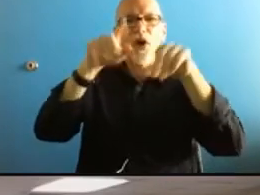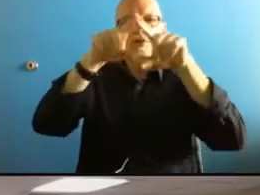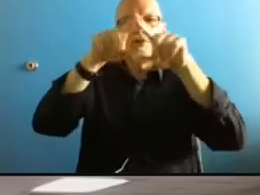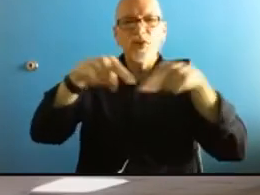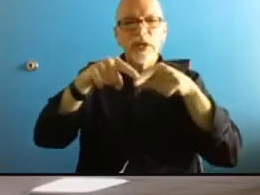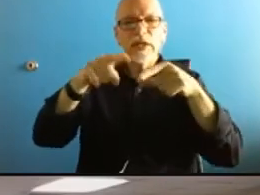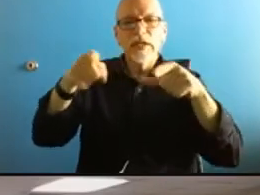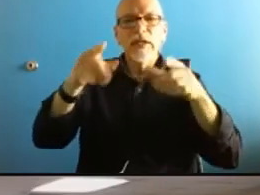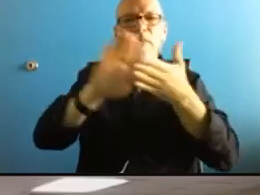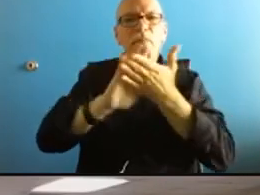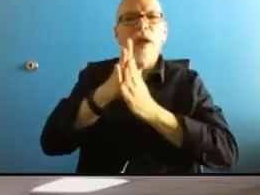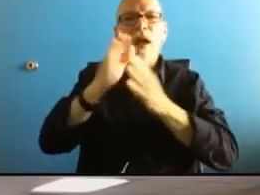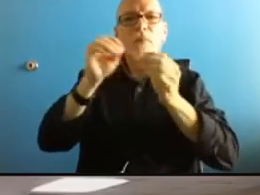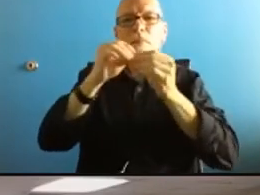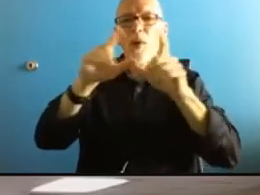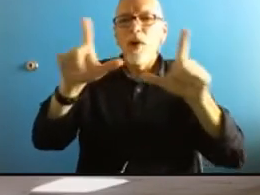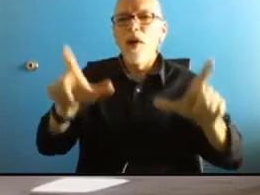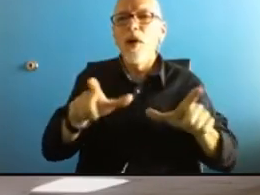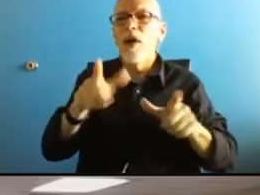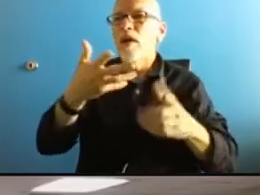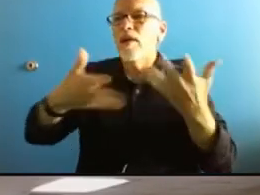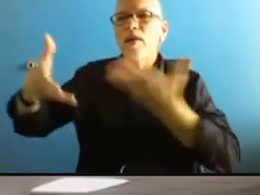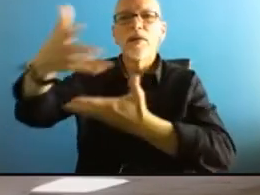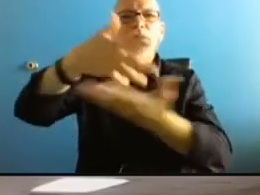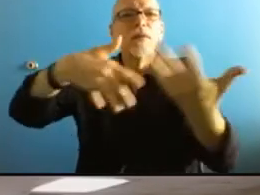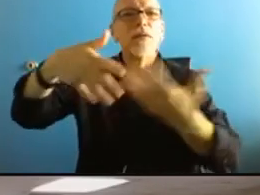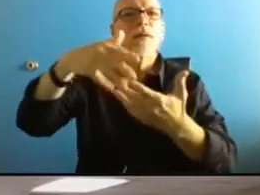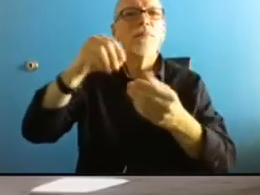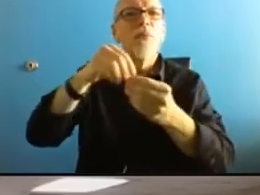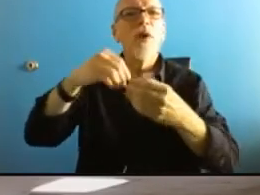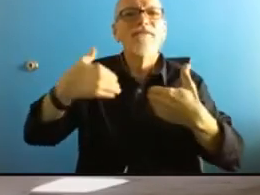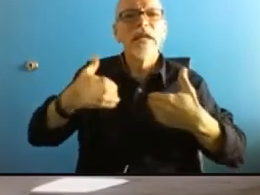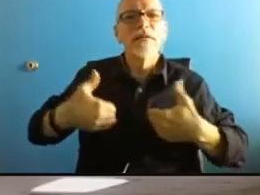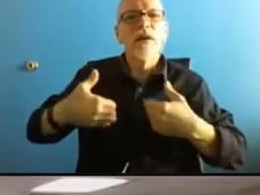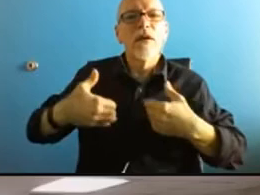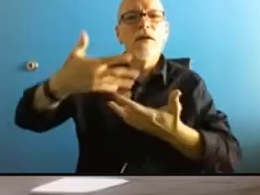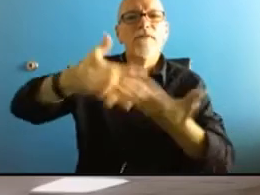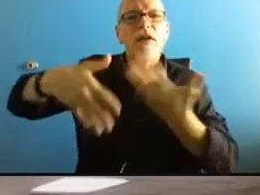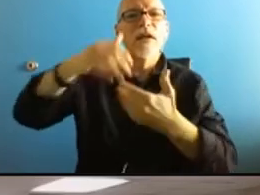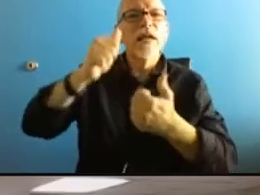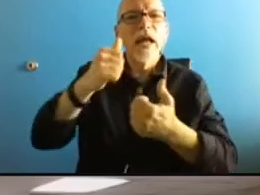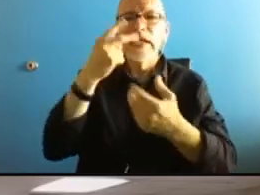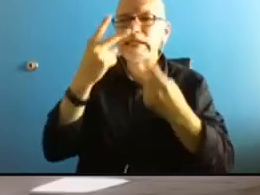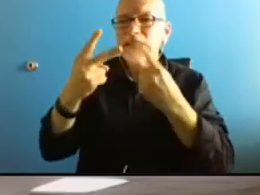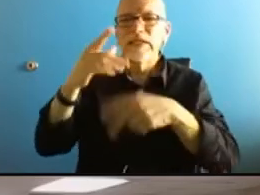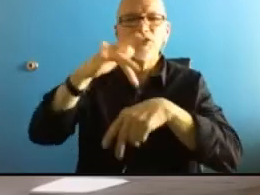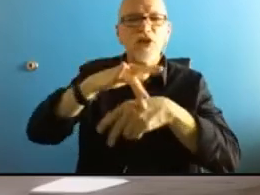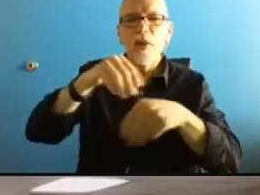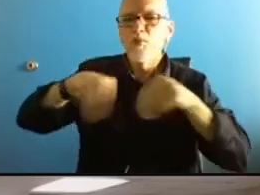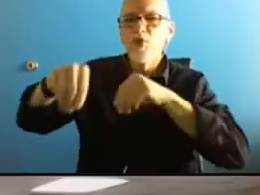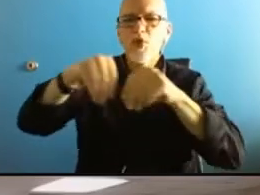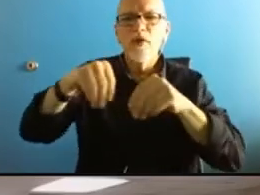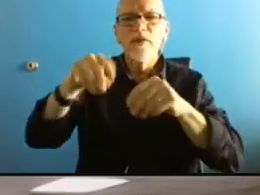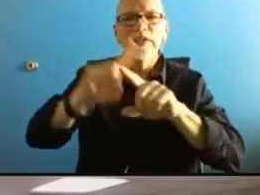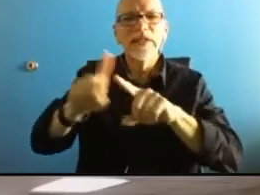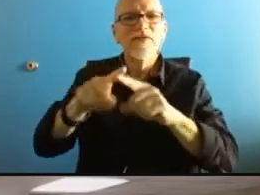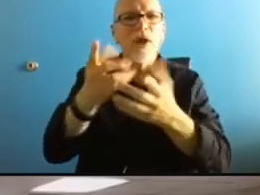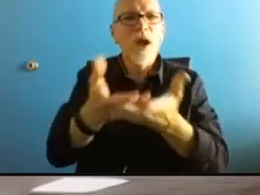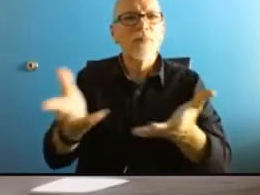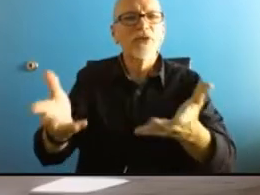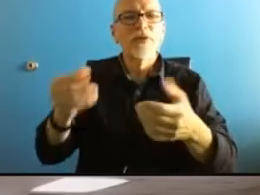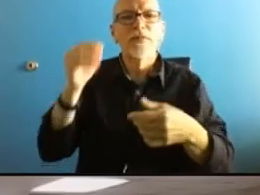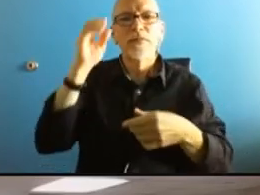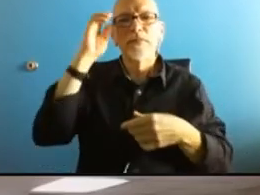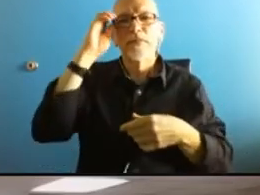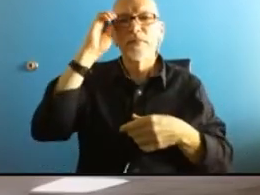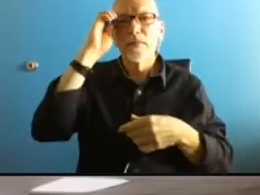them into a physical environment where they can see and touch and move and manipulate the different objects. Now, what we're